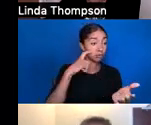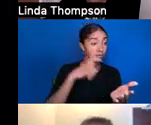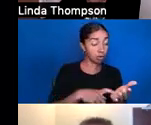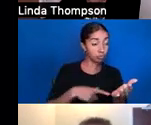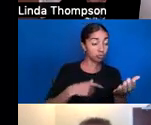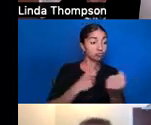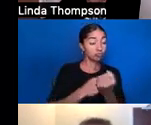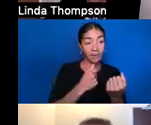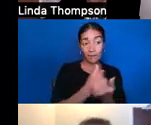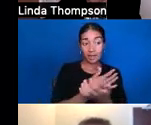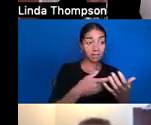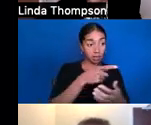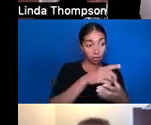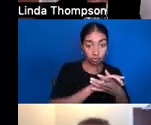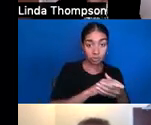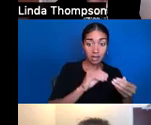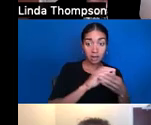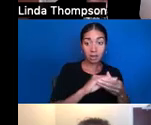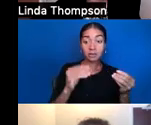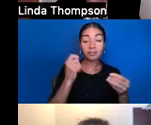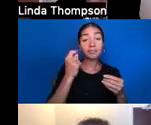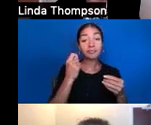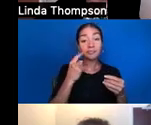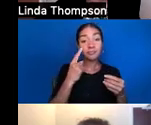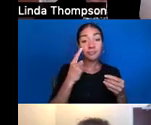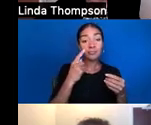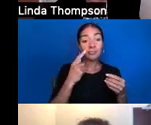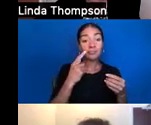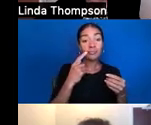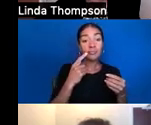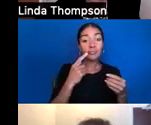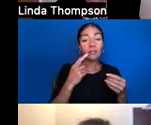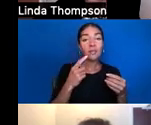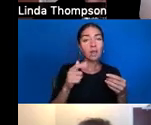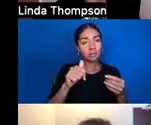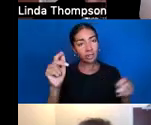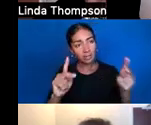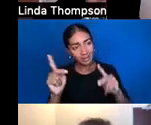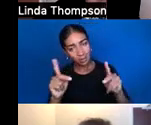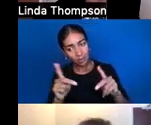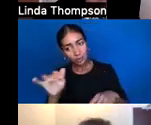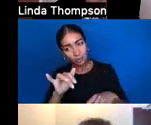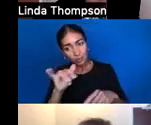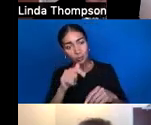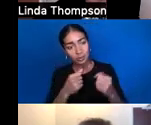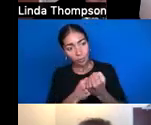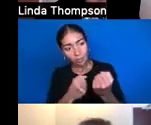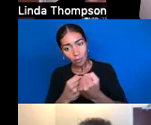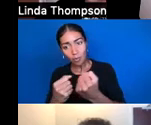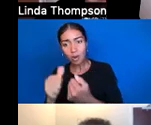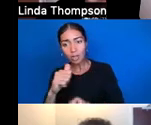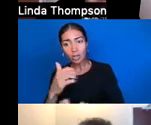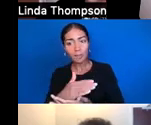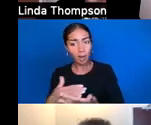everything they're saying, that this is a shared, there's other people who hold other pieces to that,